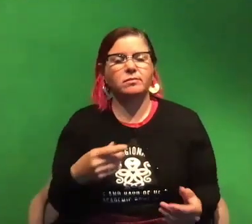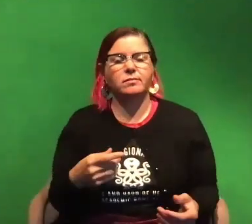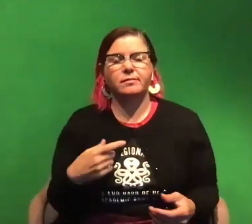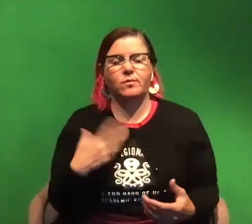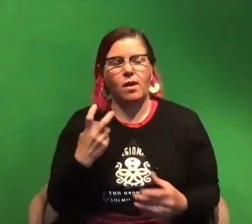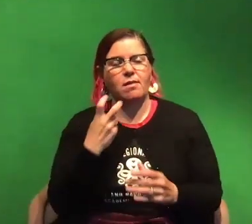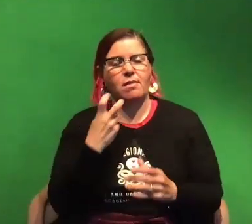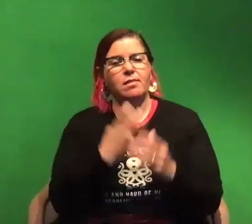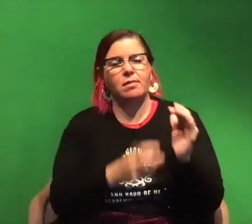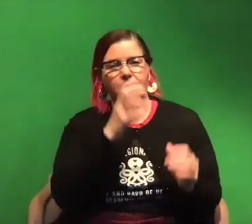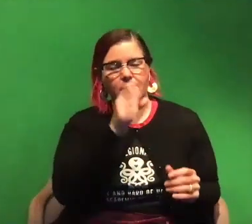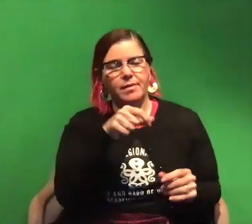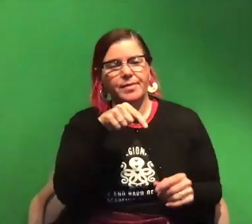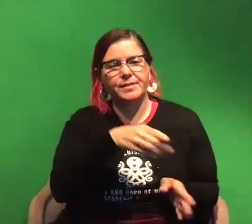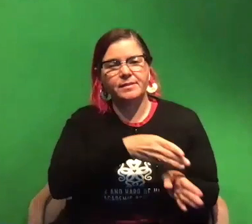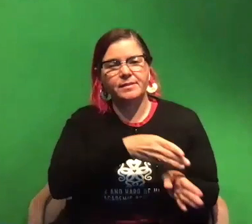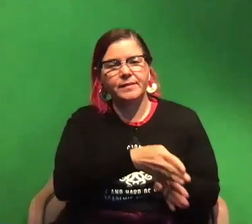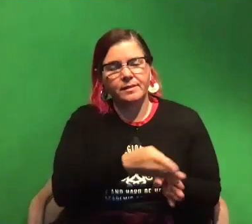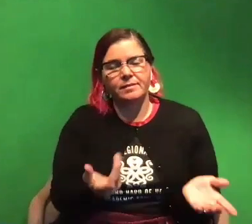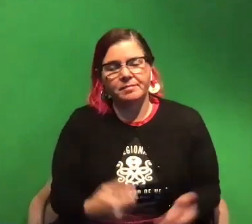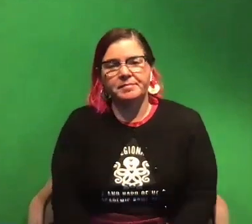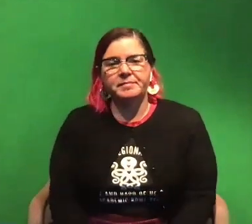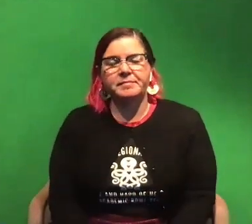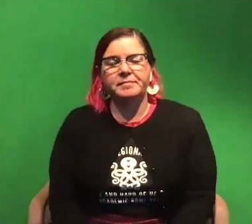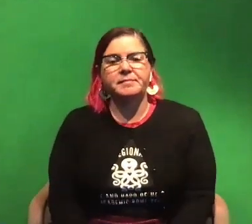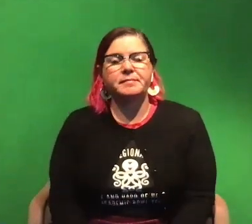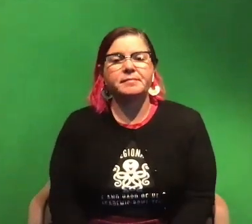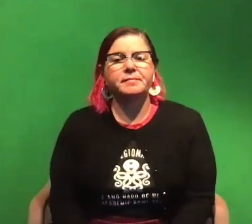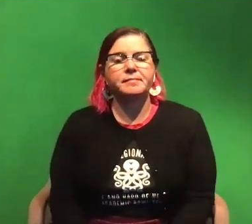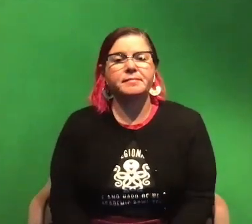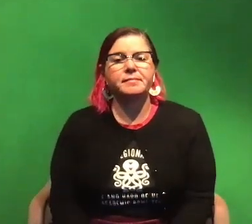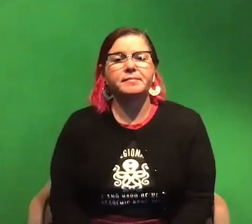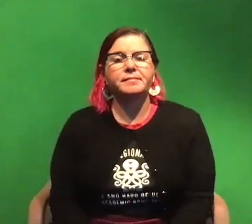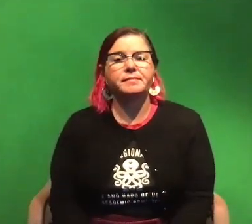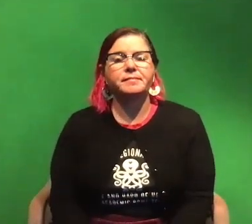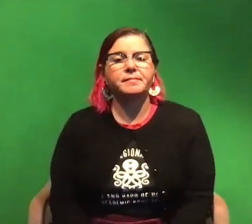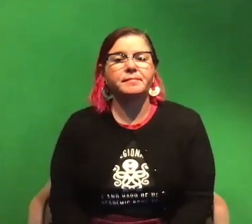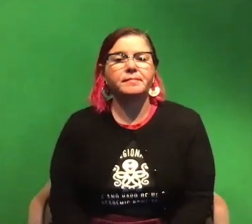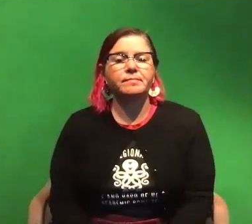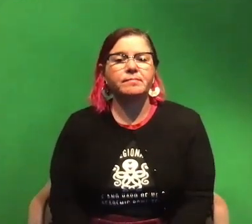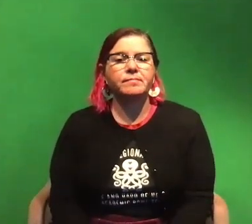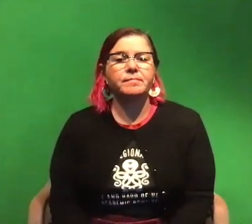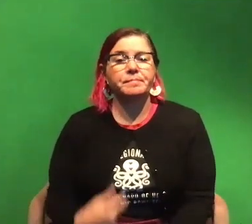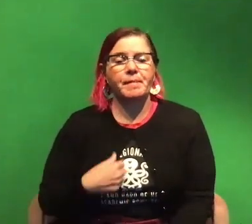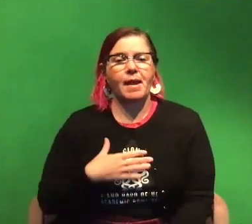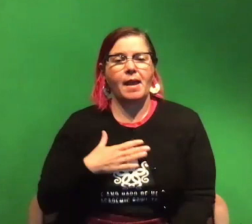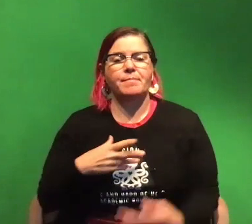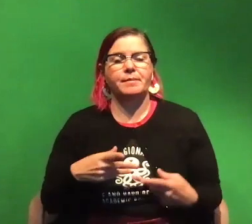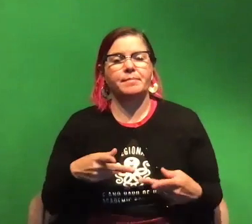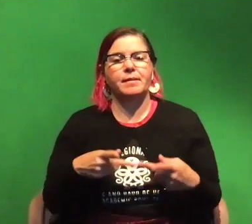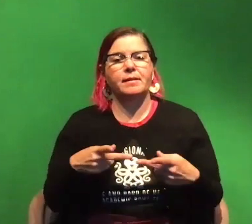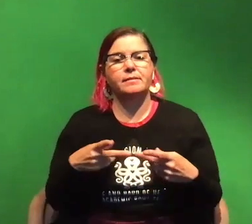was attracted to being, you know, to this career path and to working as a marine biologist. So my happy place is out on my